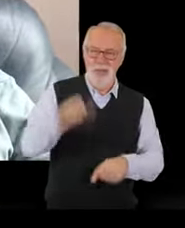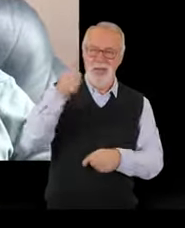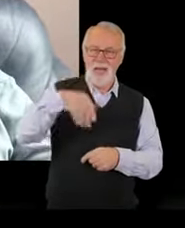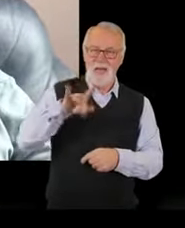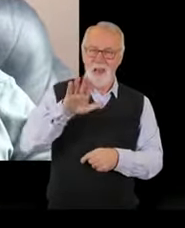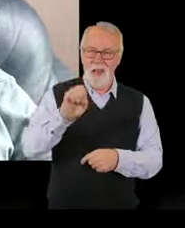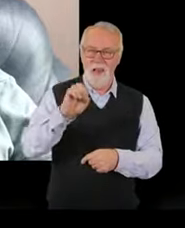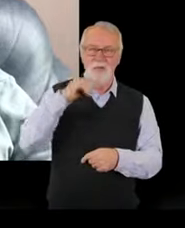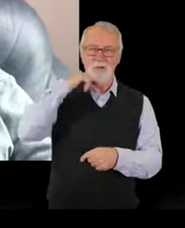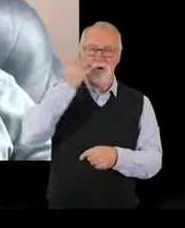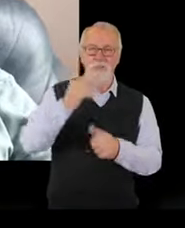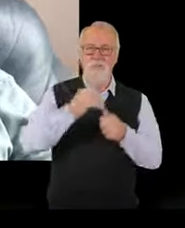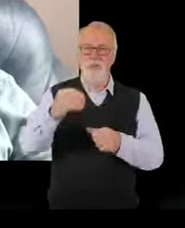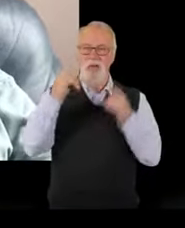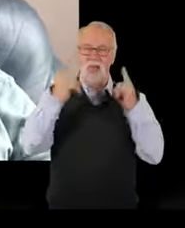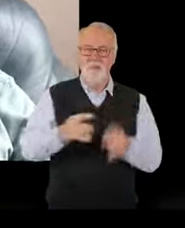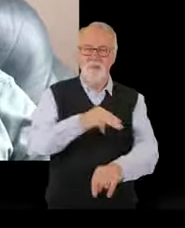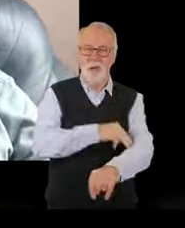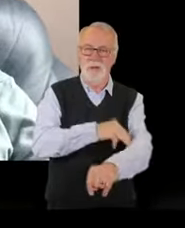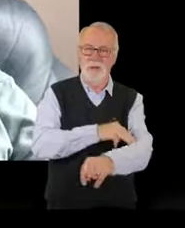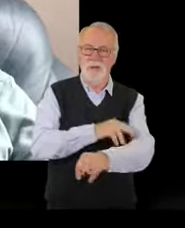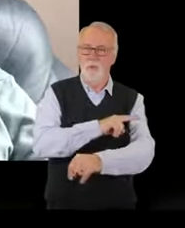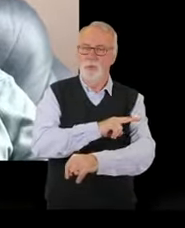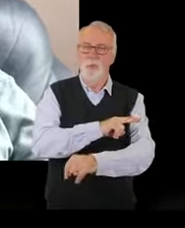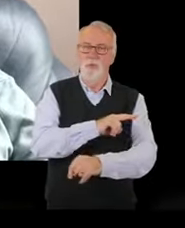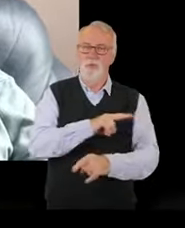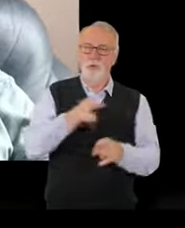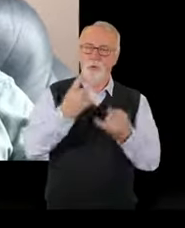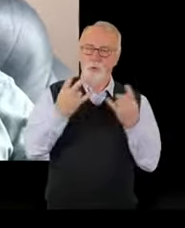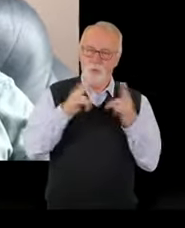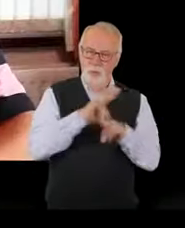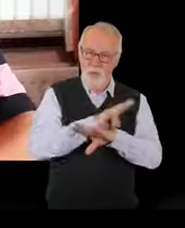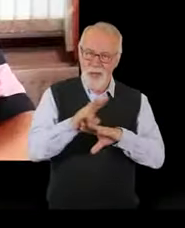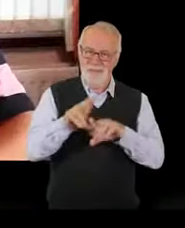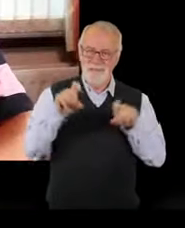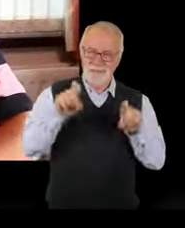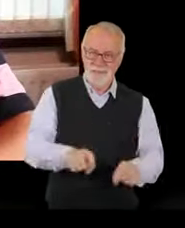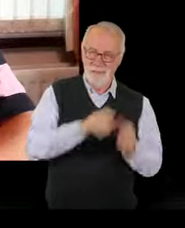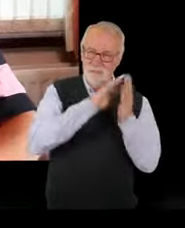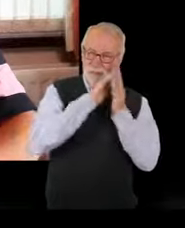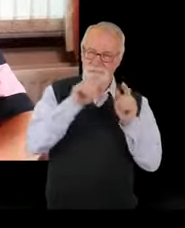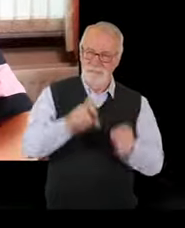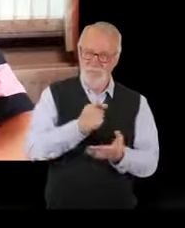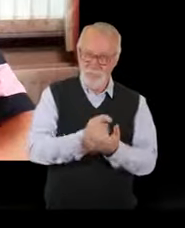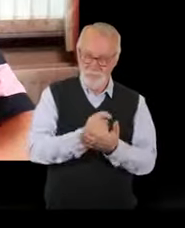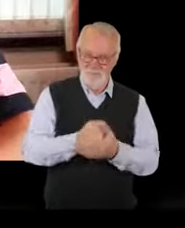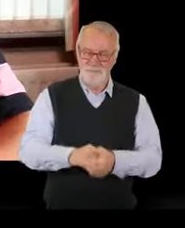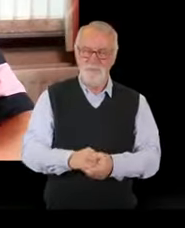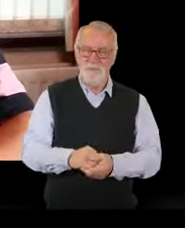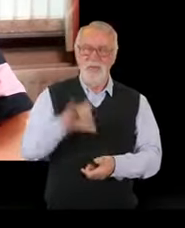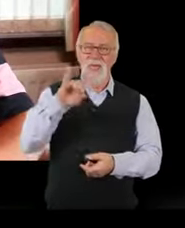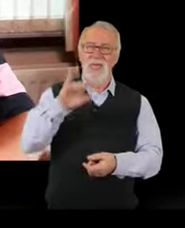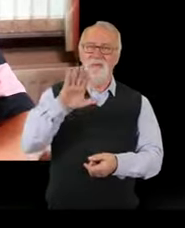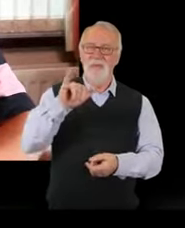ankle and because of other health problems he was really quite bed bound at that time. My mum is deaf-blind now.